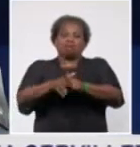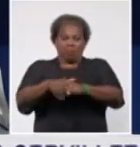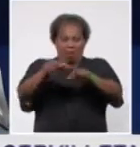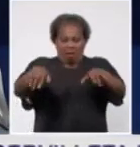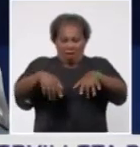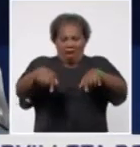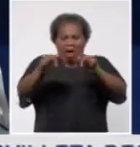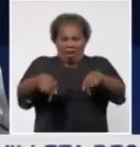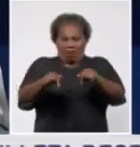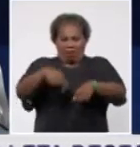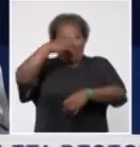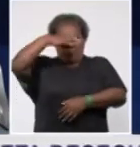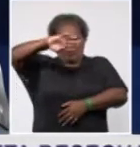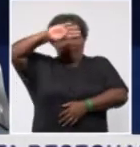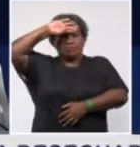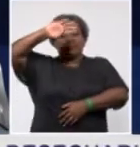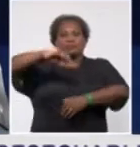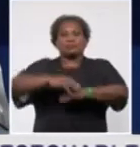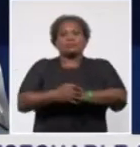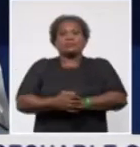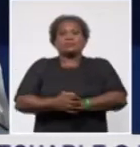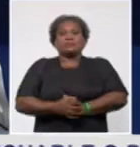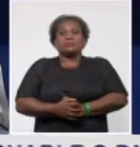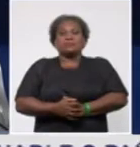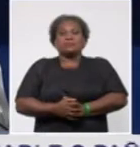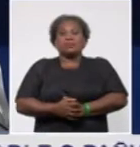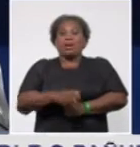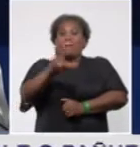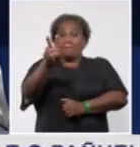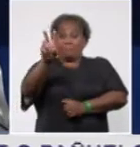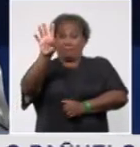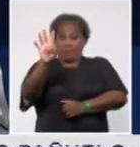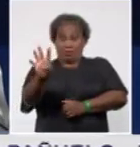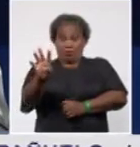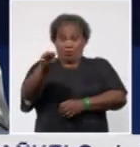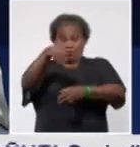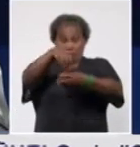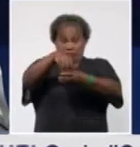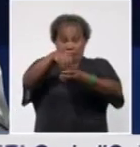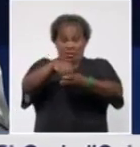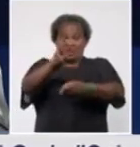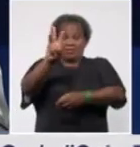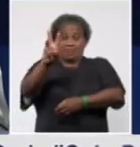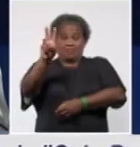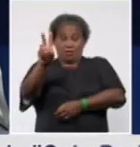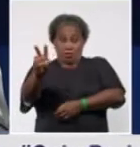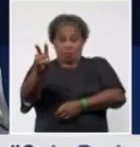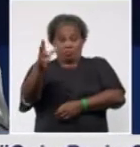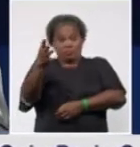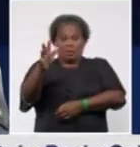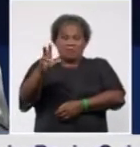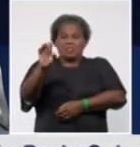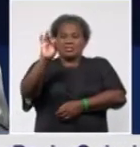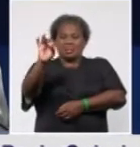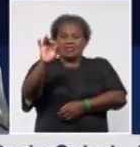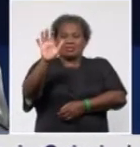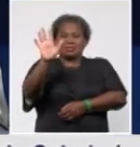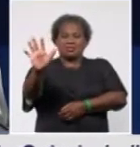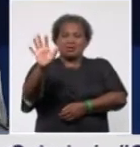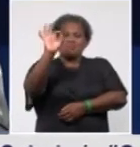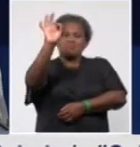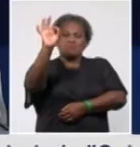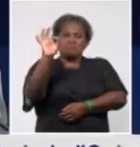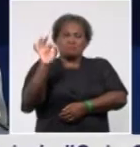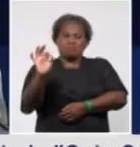The individual arrived in the country, was isolated, tested for the virus, and the COVID-19 diagnosis